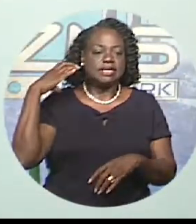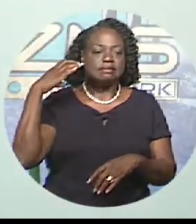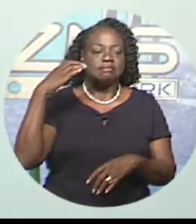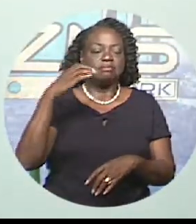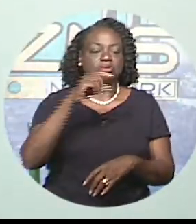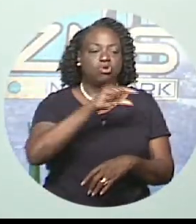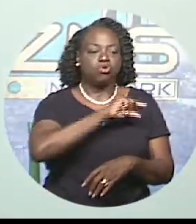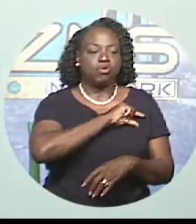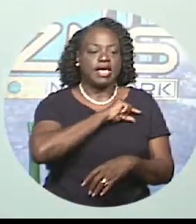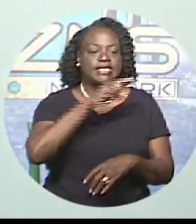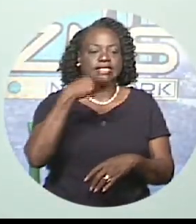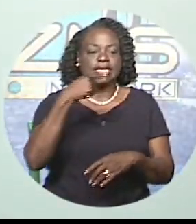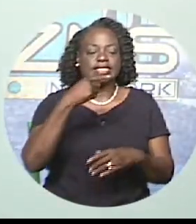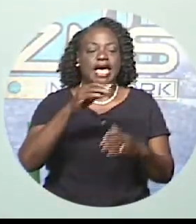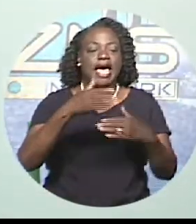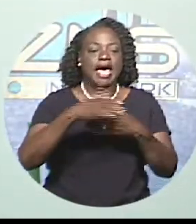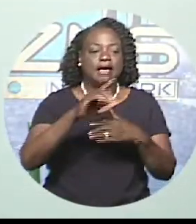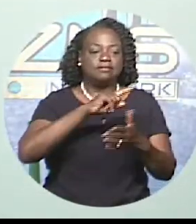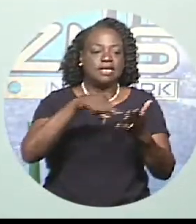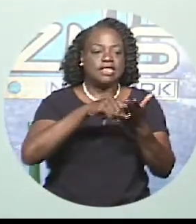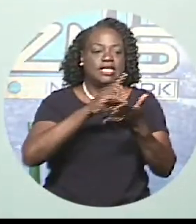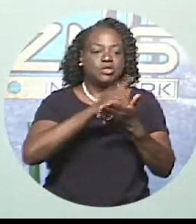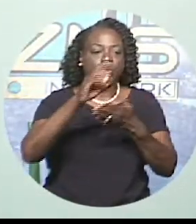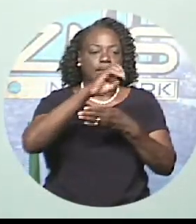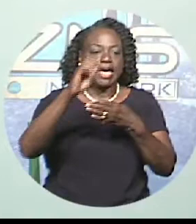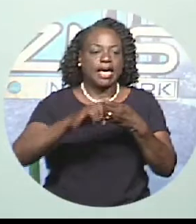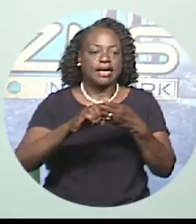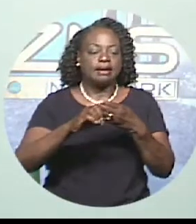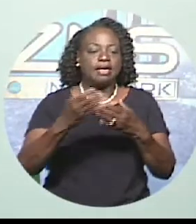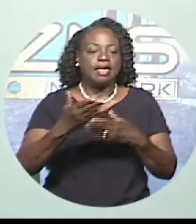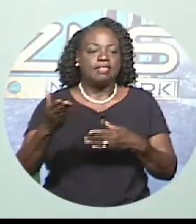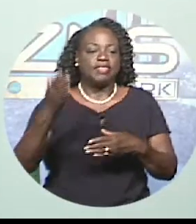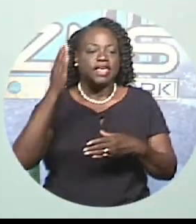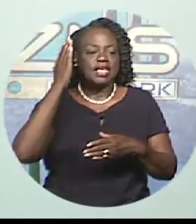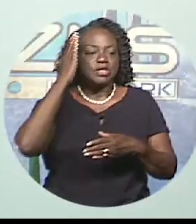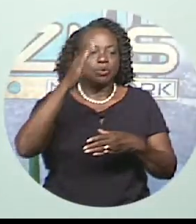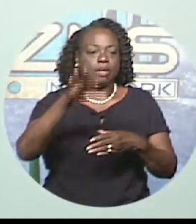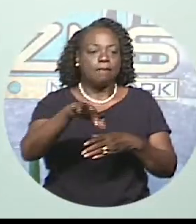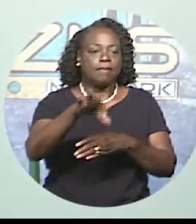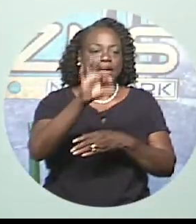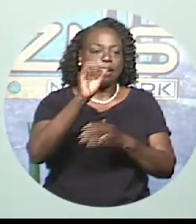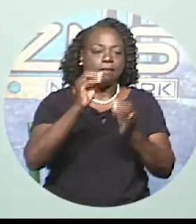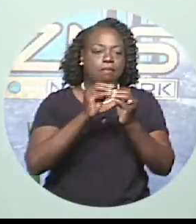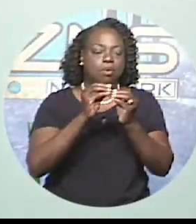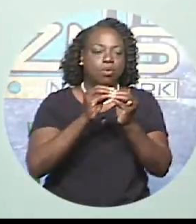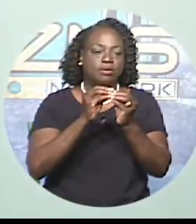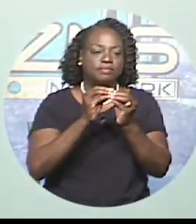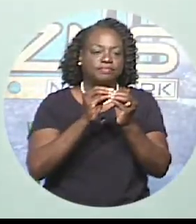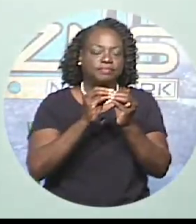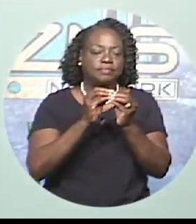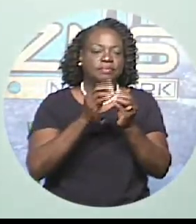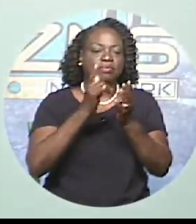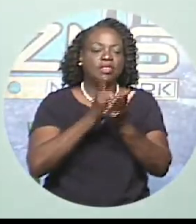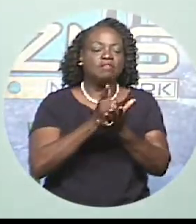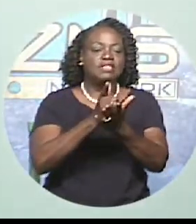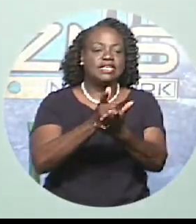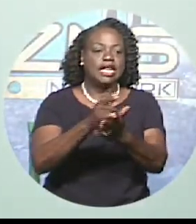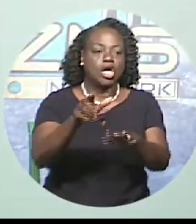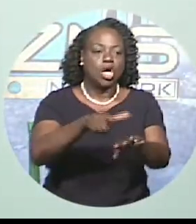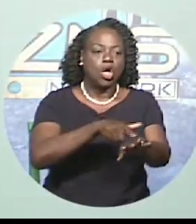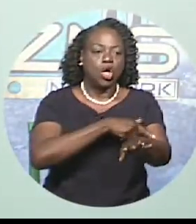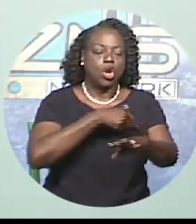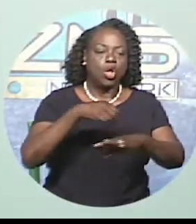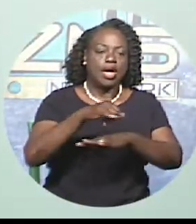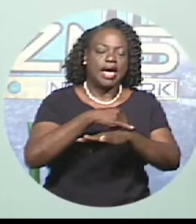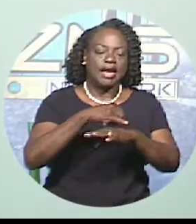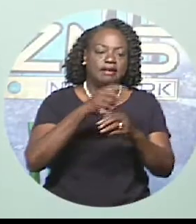that after this weekend, things will even pick up more for sloop sailing in the country. Long Island is first after or during